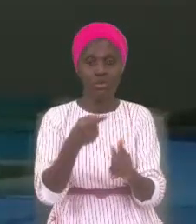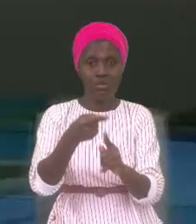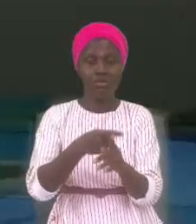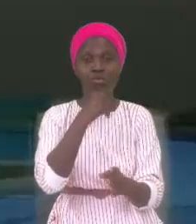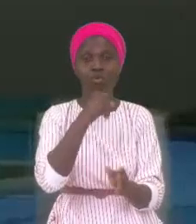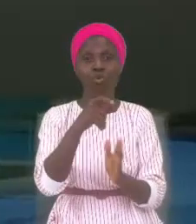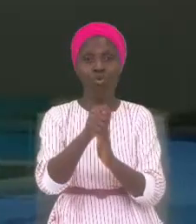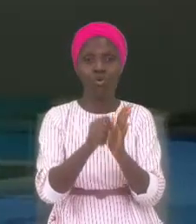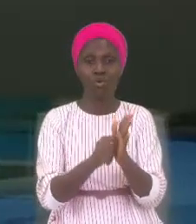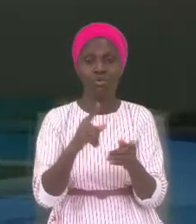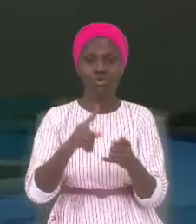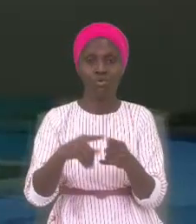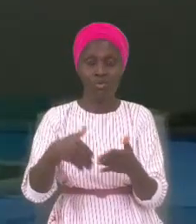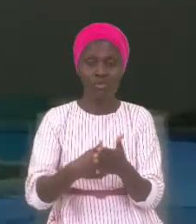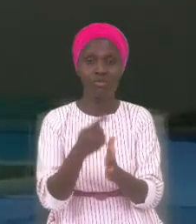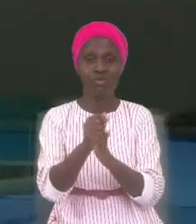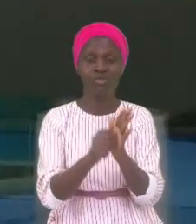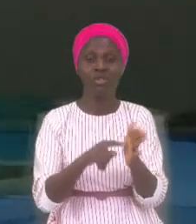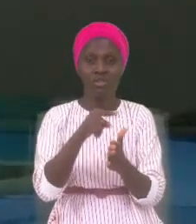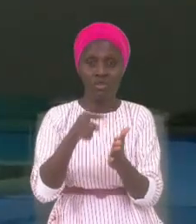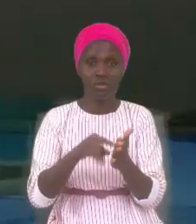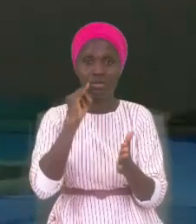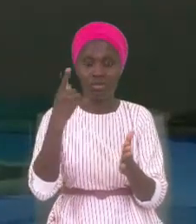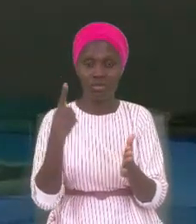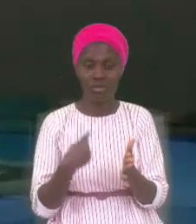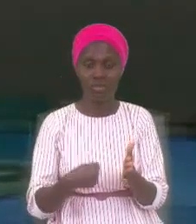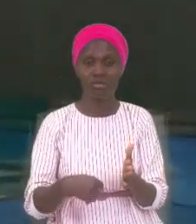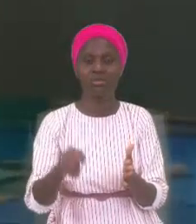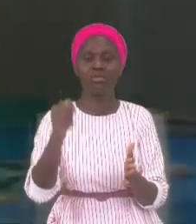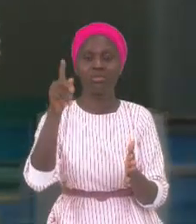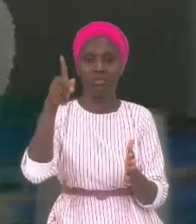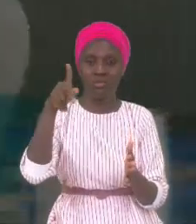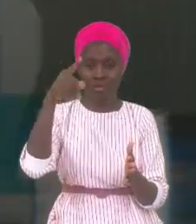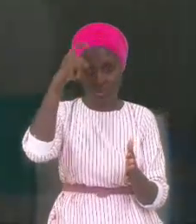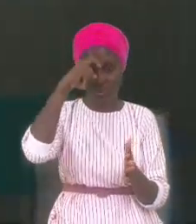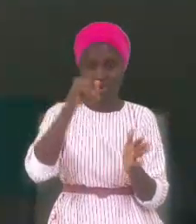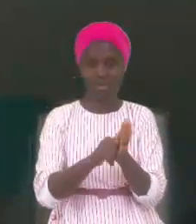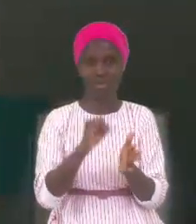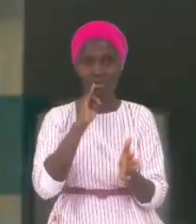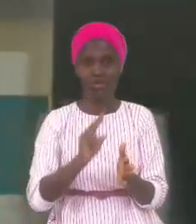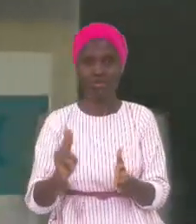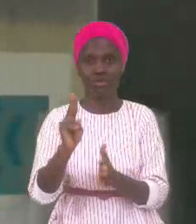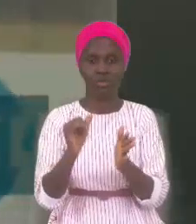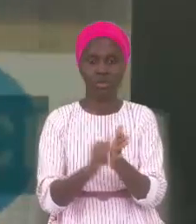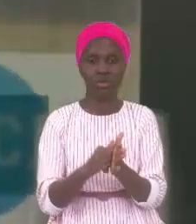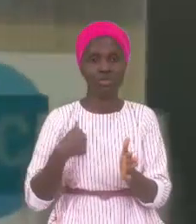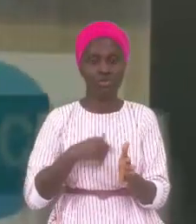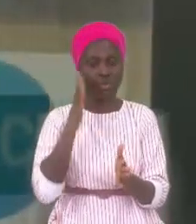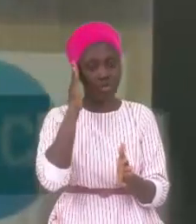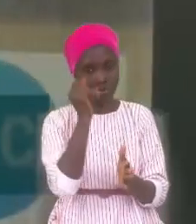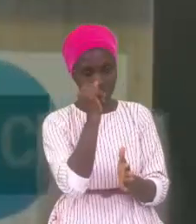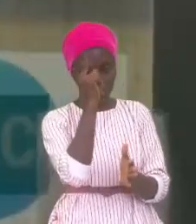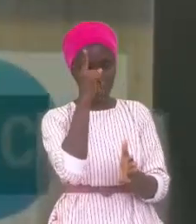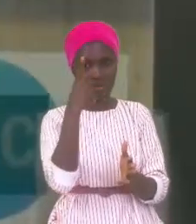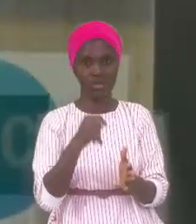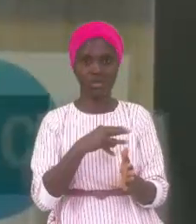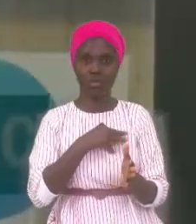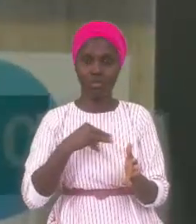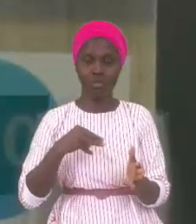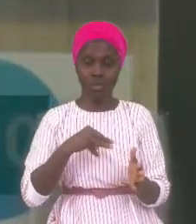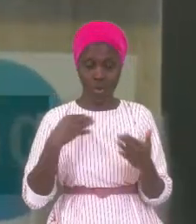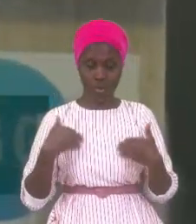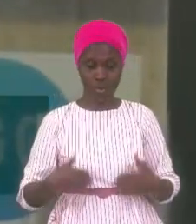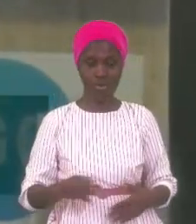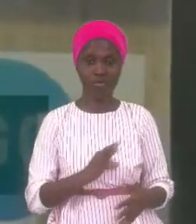this is the metaphor that is used, so that we will understand the body of Christ. Not only understand, we